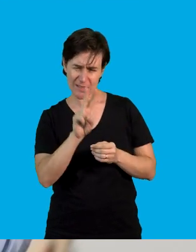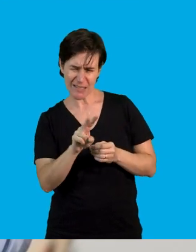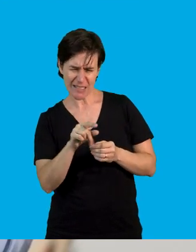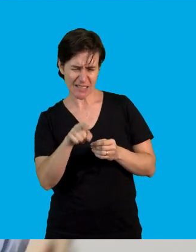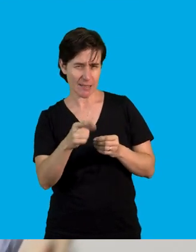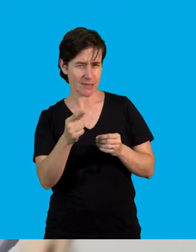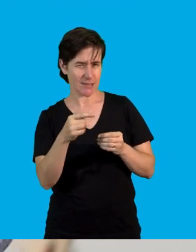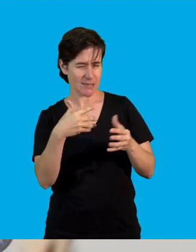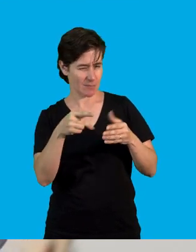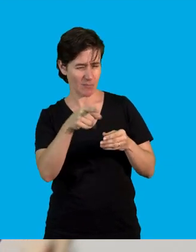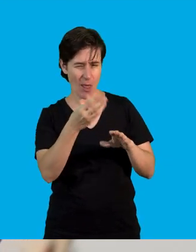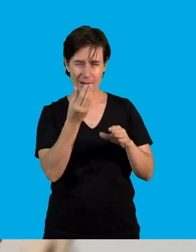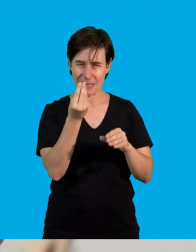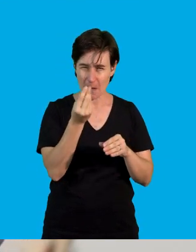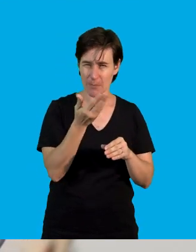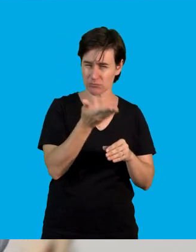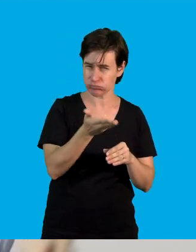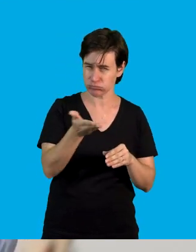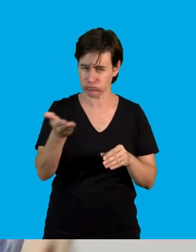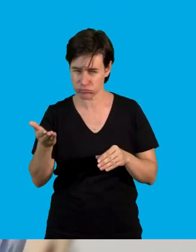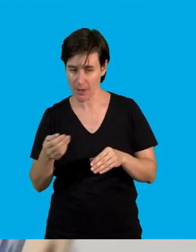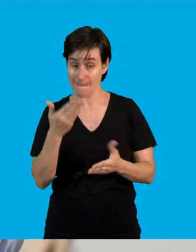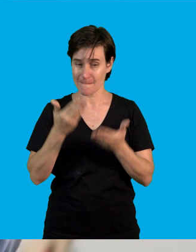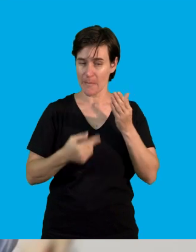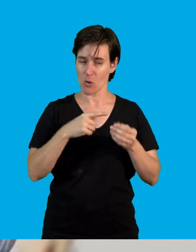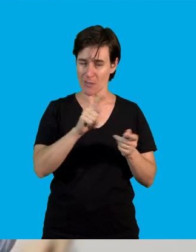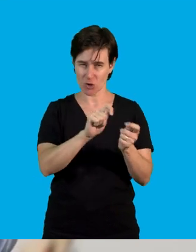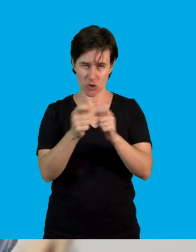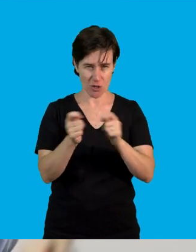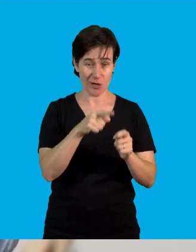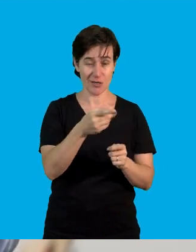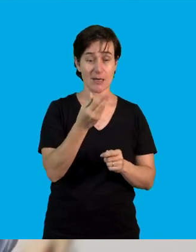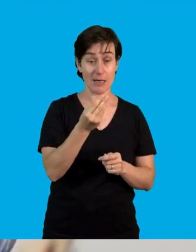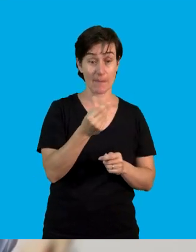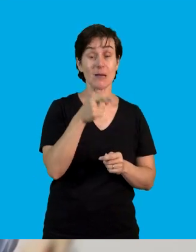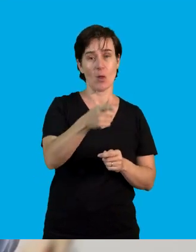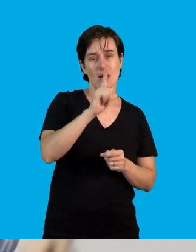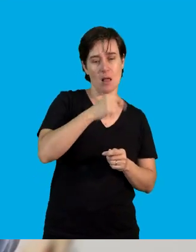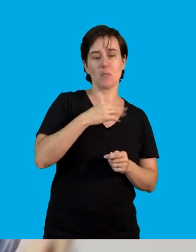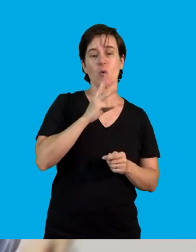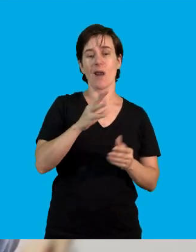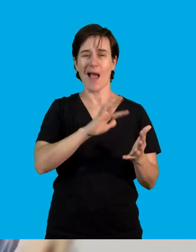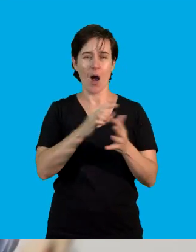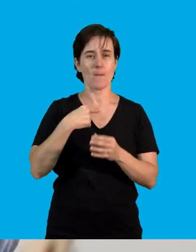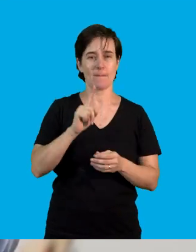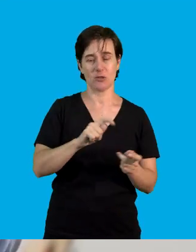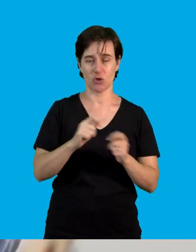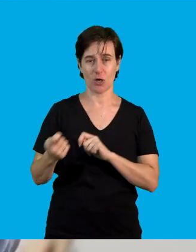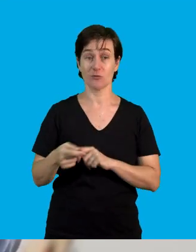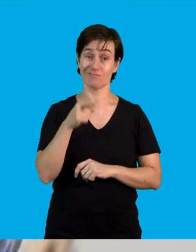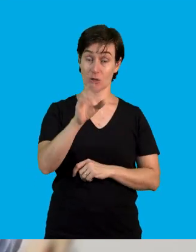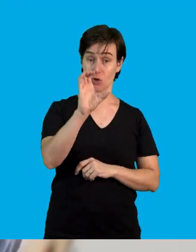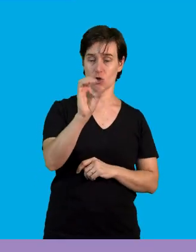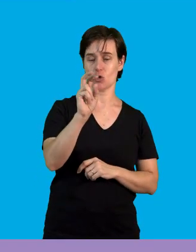expression, or those numbers that would be given, would need to change them depending on what they say we should convert them to. So the